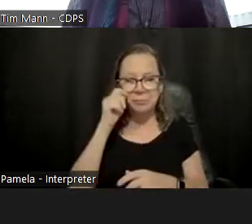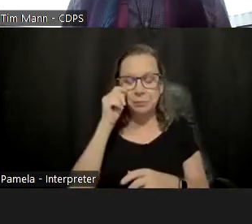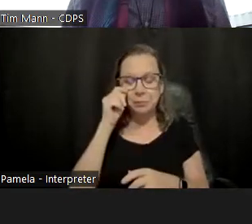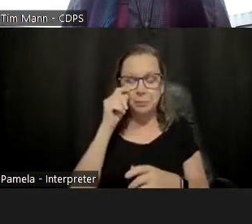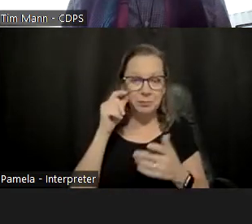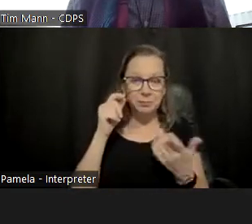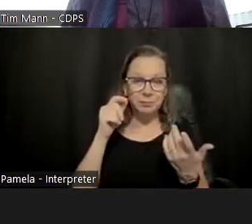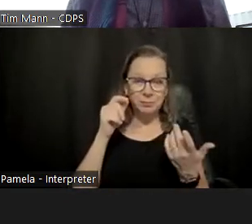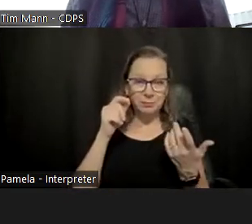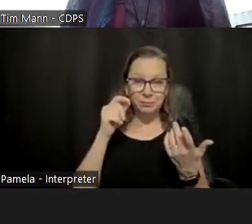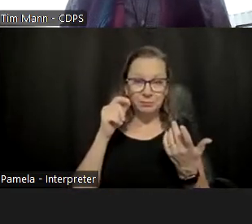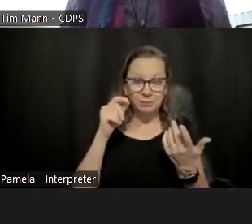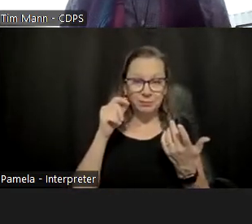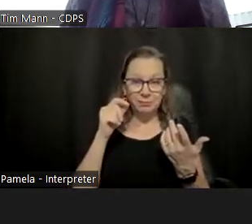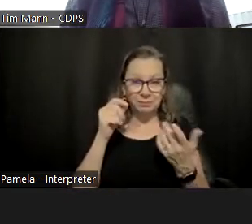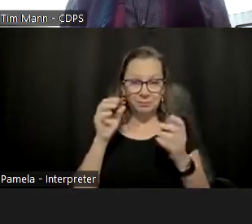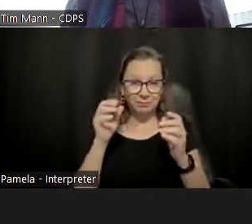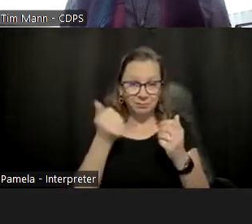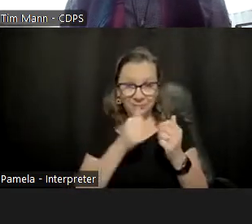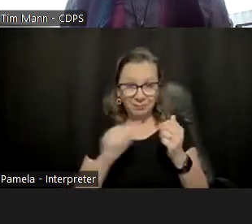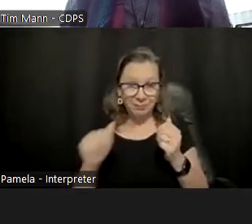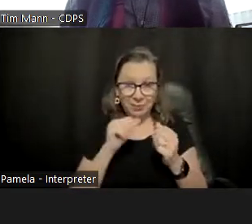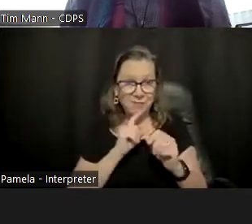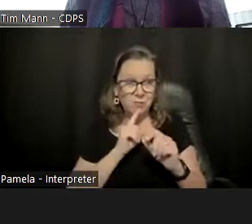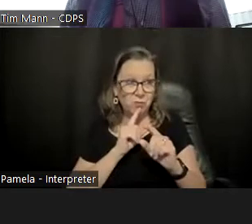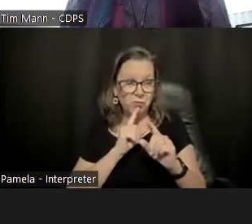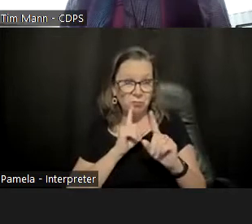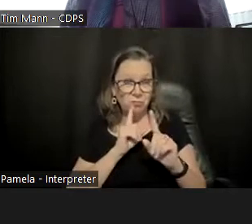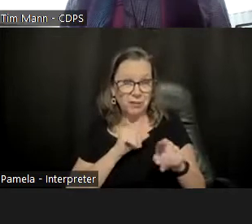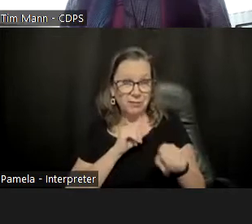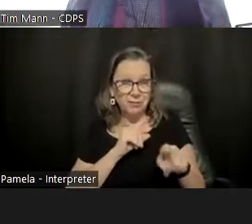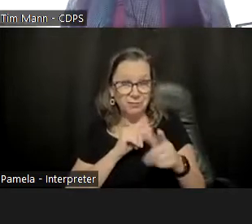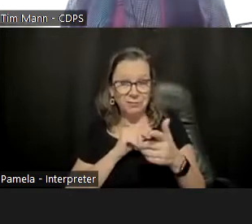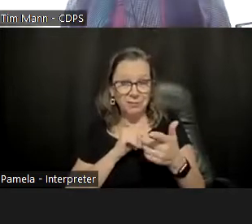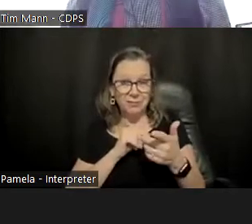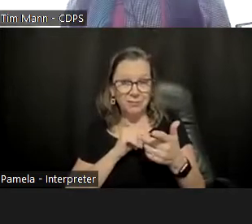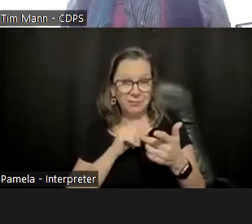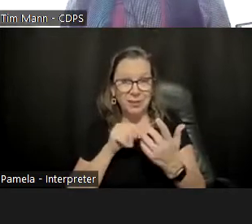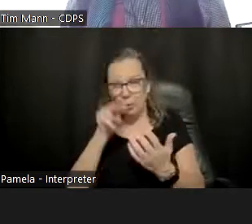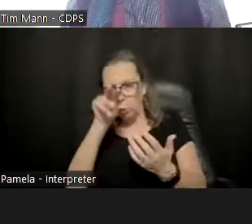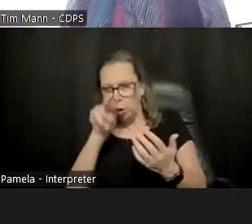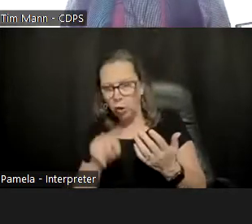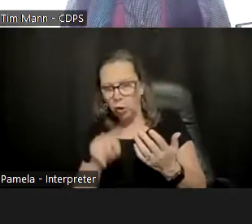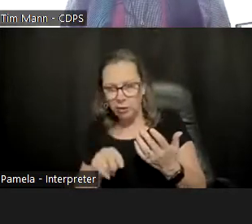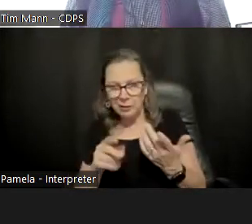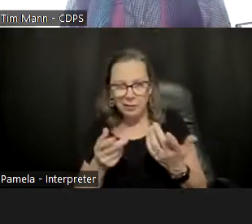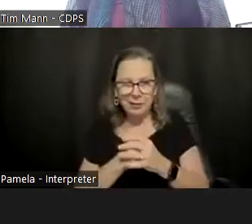Is there a reaction that says typing? You'd have to look for it, and then you'd be waiting.